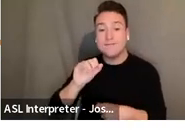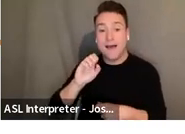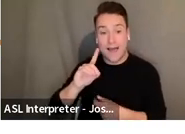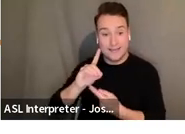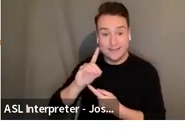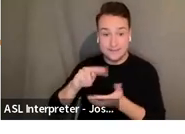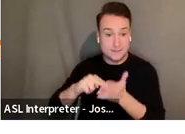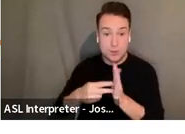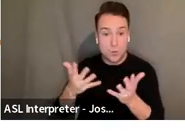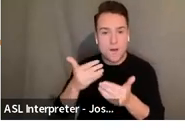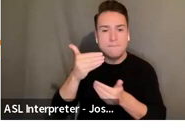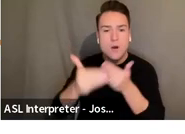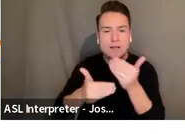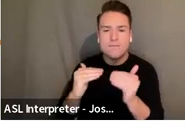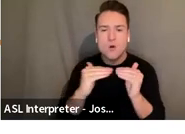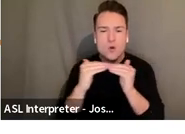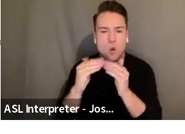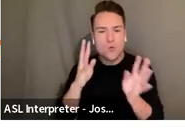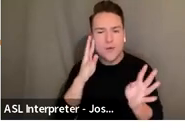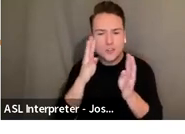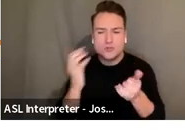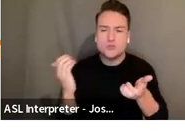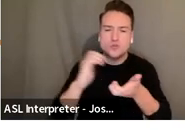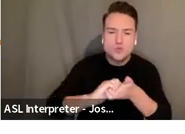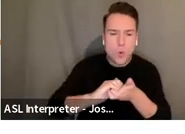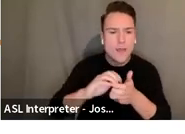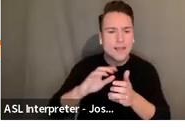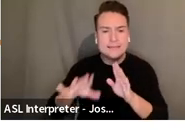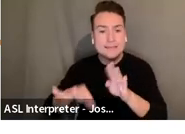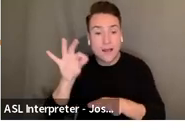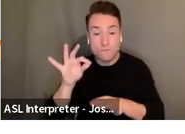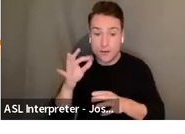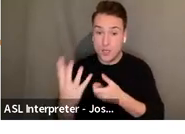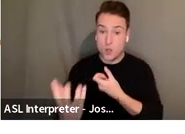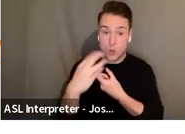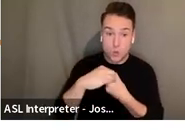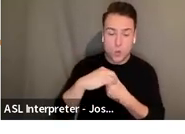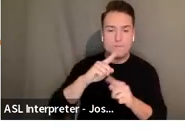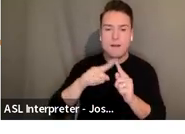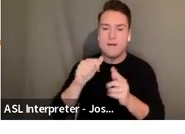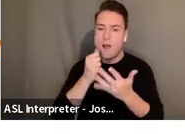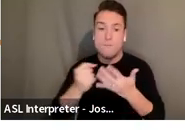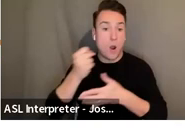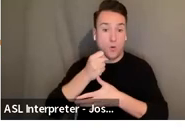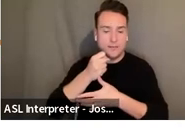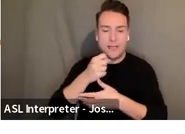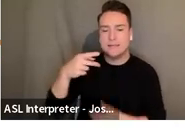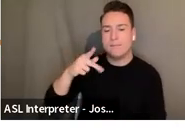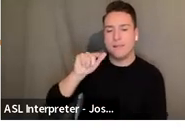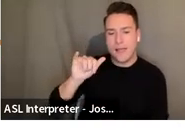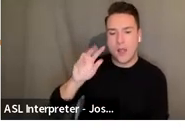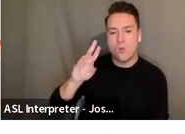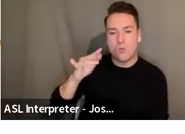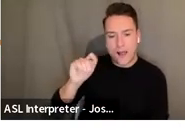that prioritizes generative artists which may include but does not prioritize playwrights